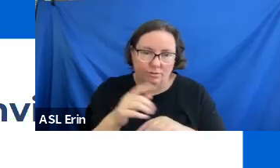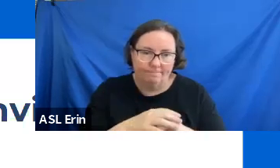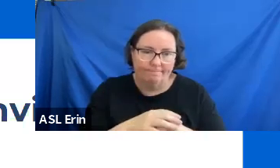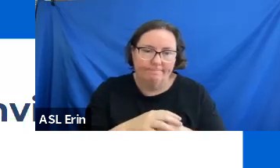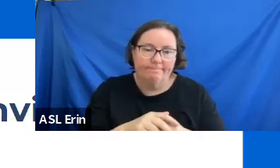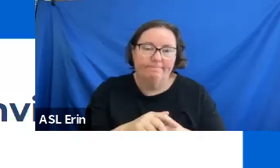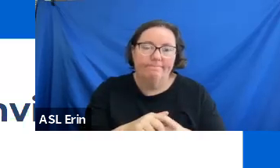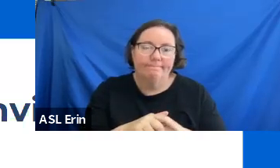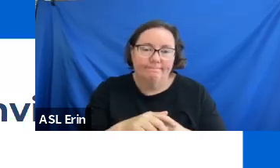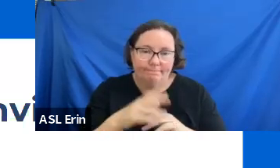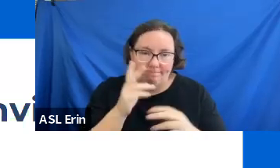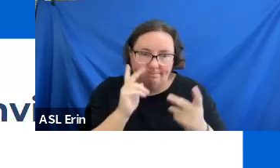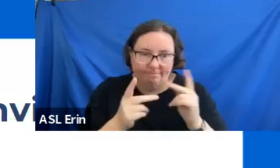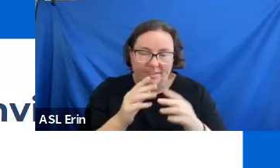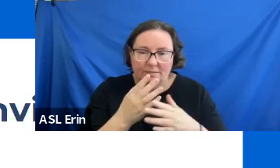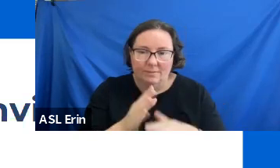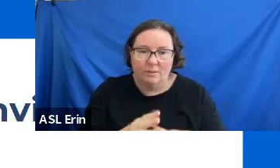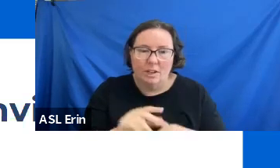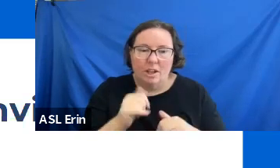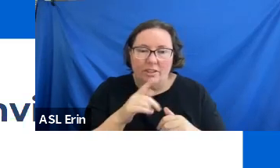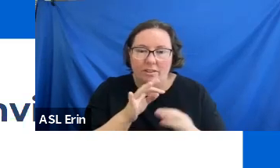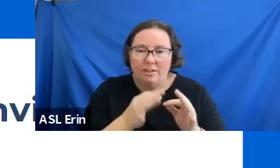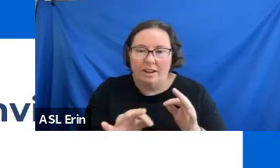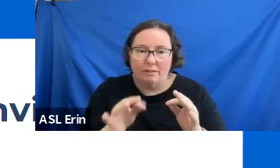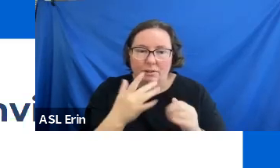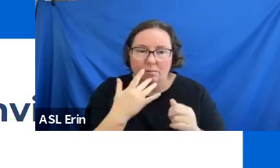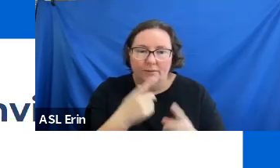you can see the other language preferences